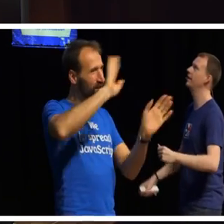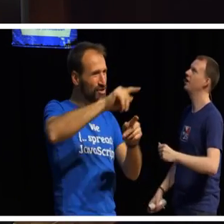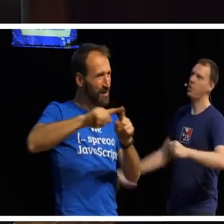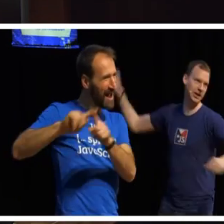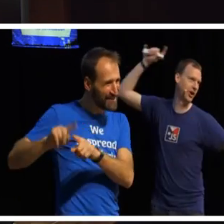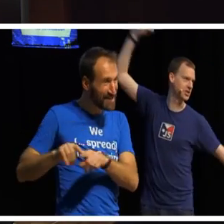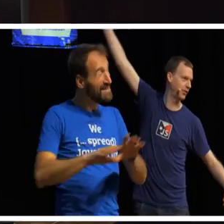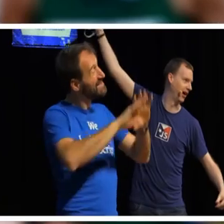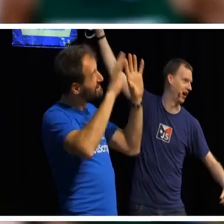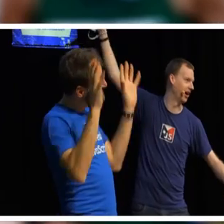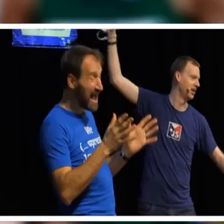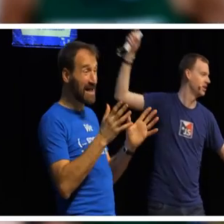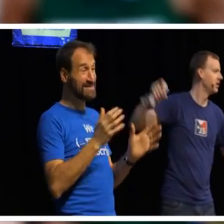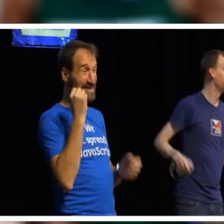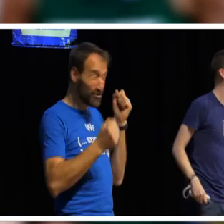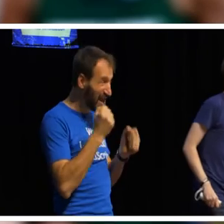failure because of her.